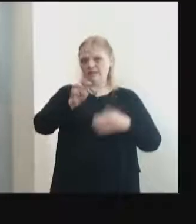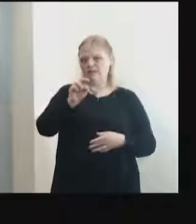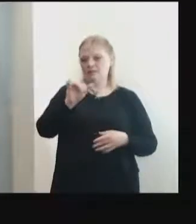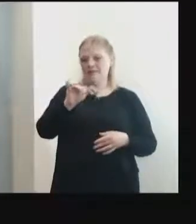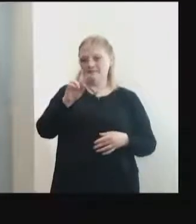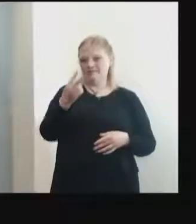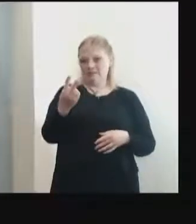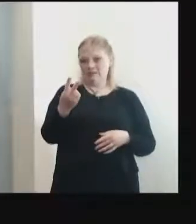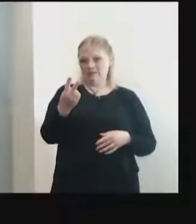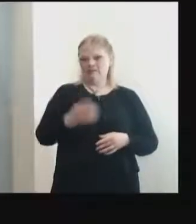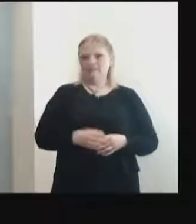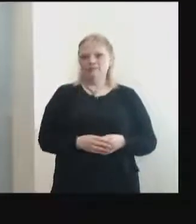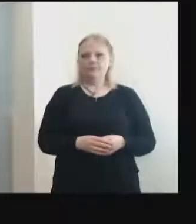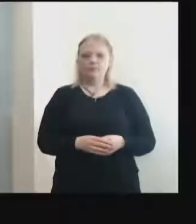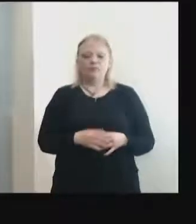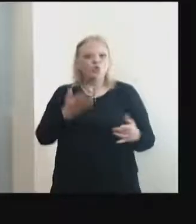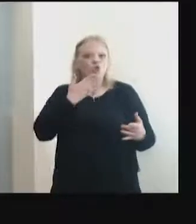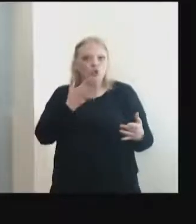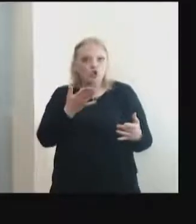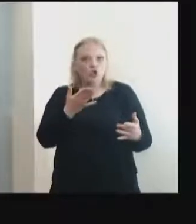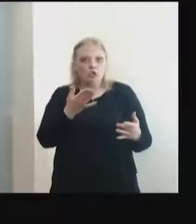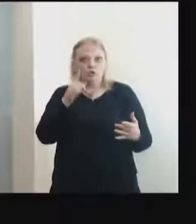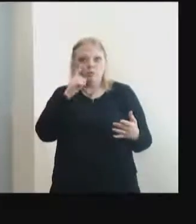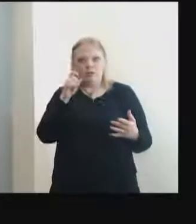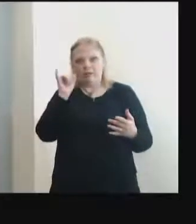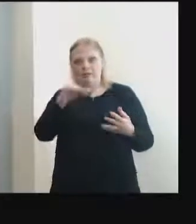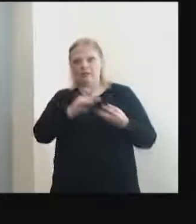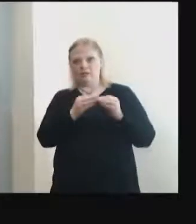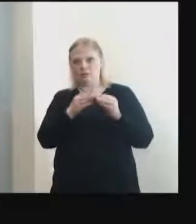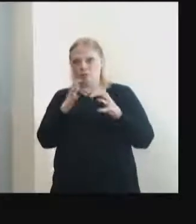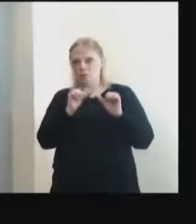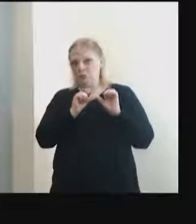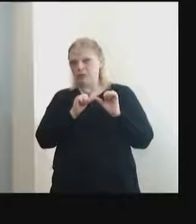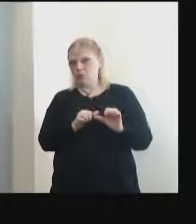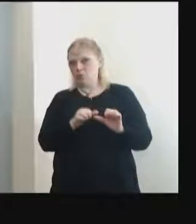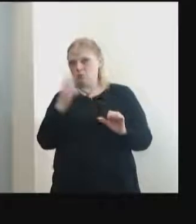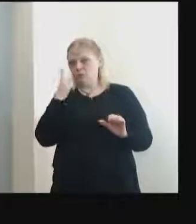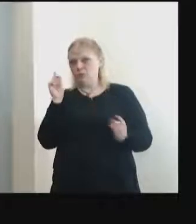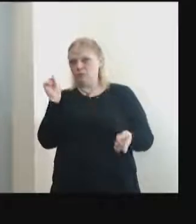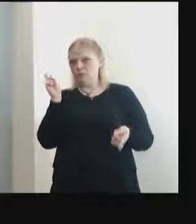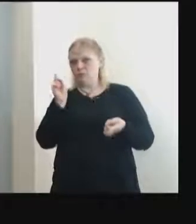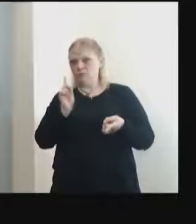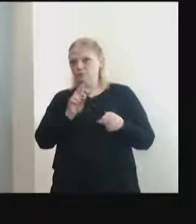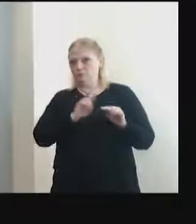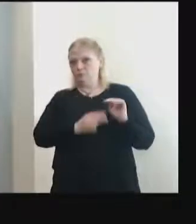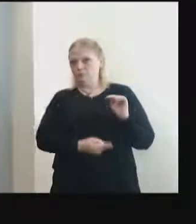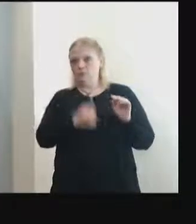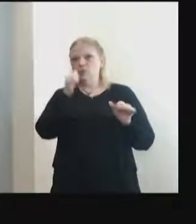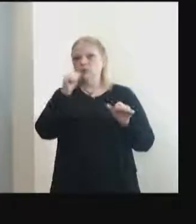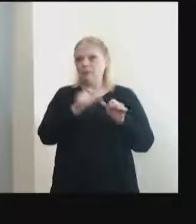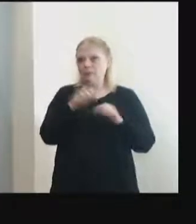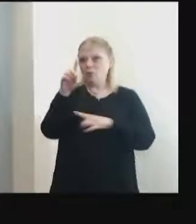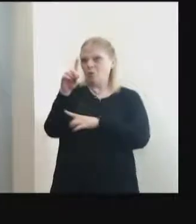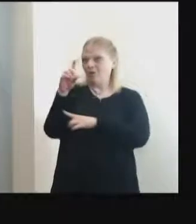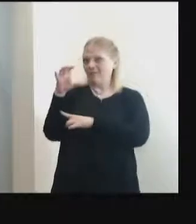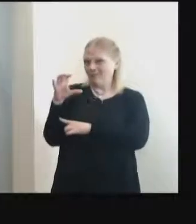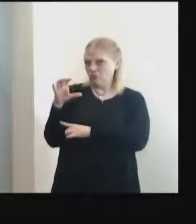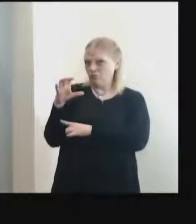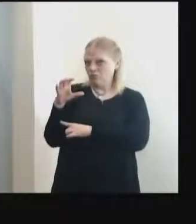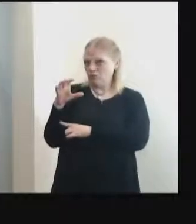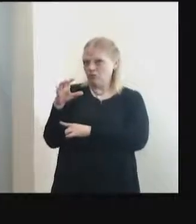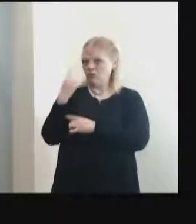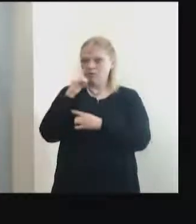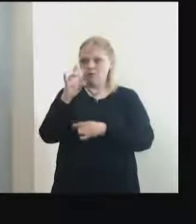2nd. That is good because it's a number we want to continue to see going down. Remember, 100 over a